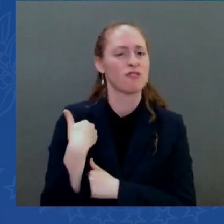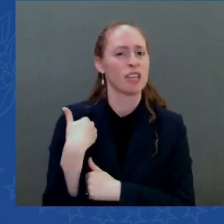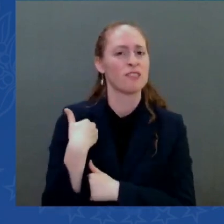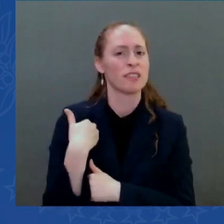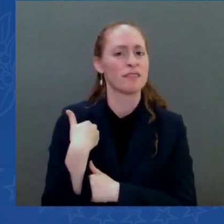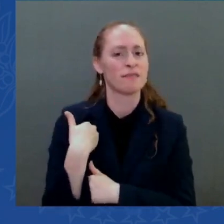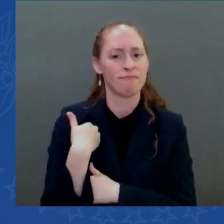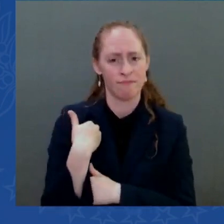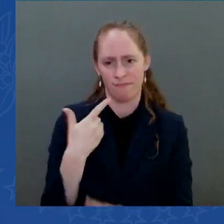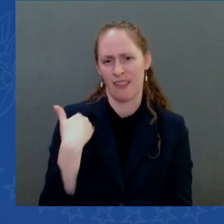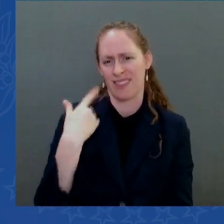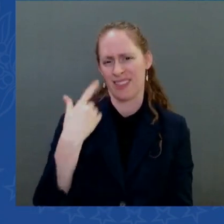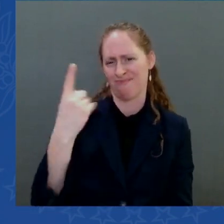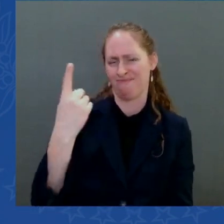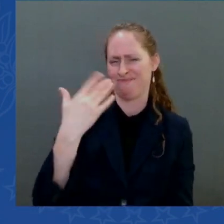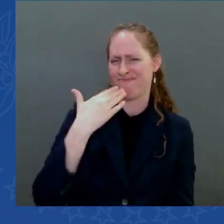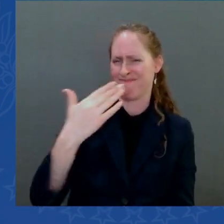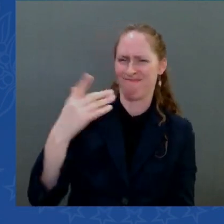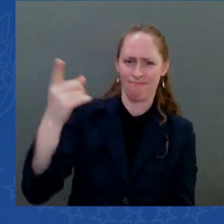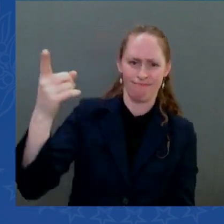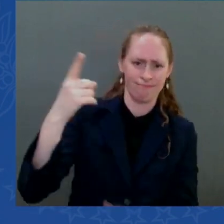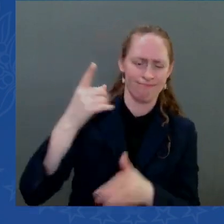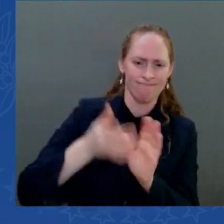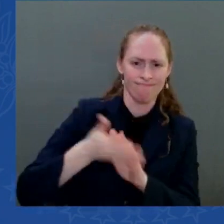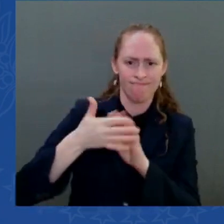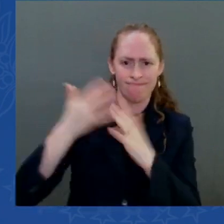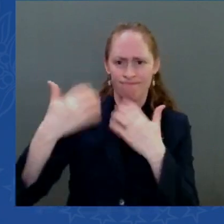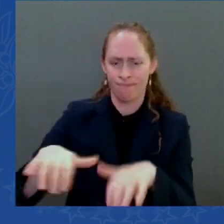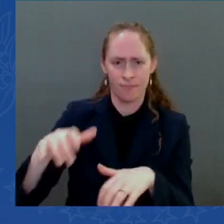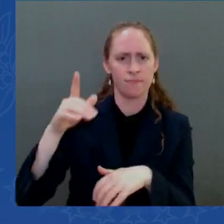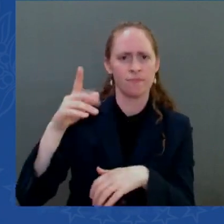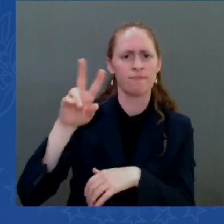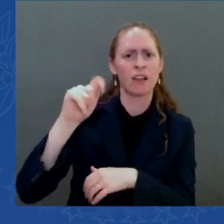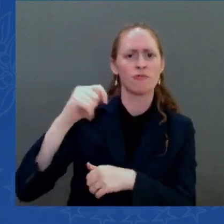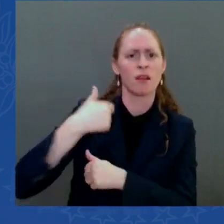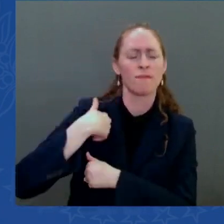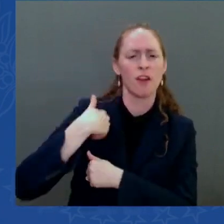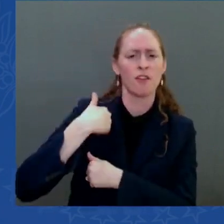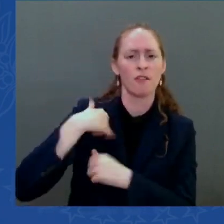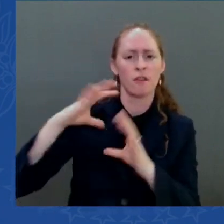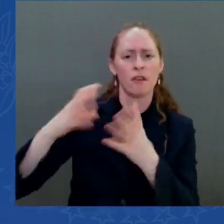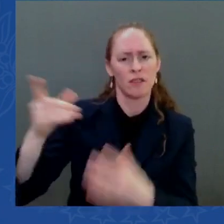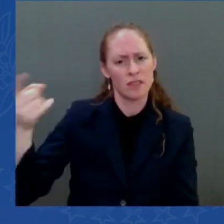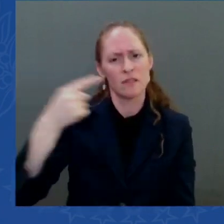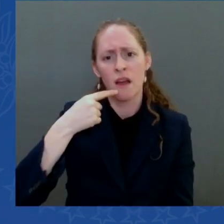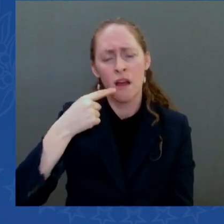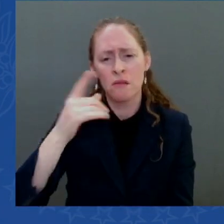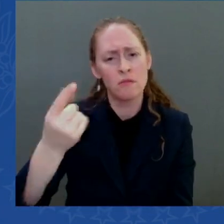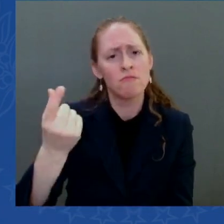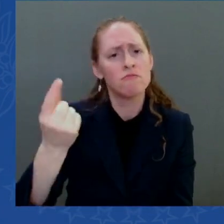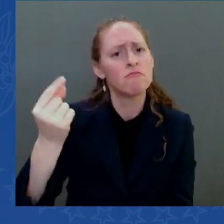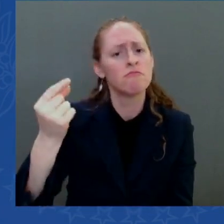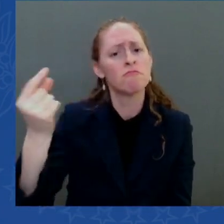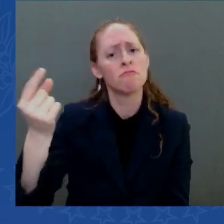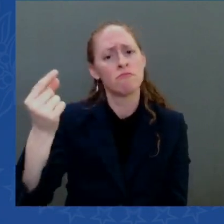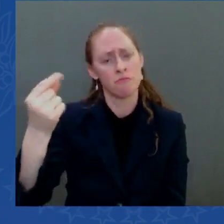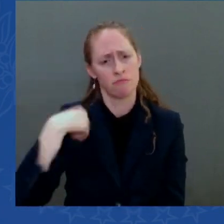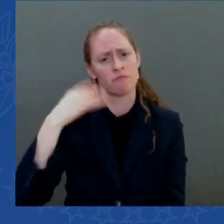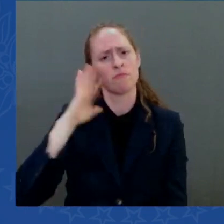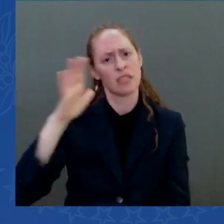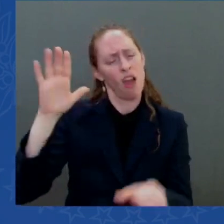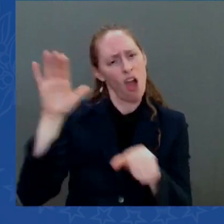going to pay you any more than X or Y for this particular drug. But you can't do that for anything else. Medicare